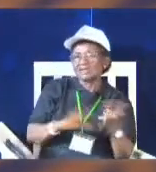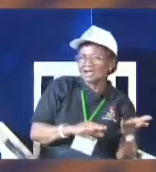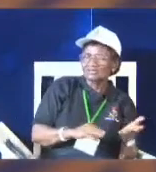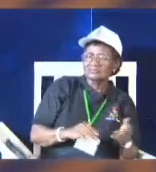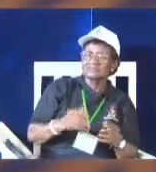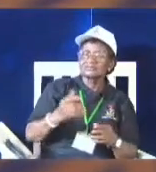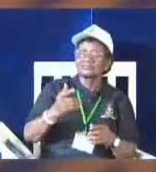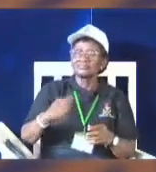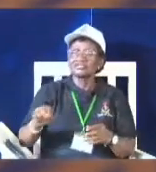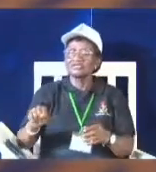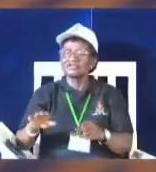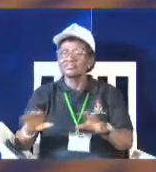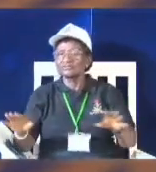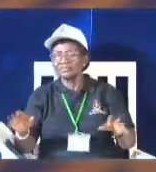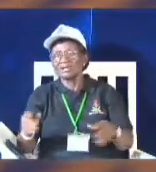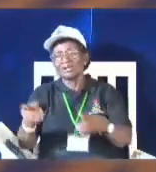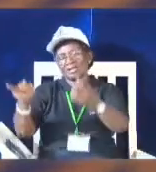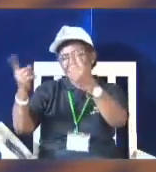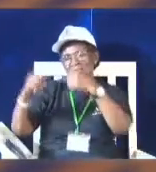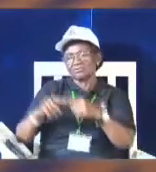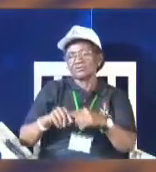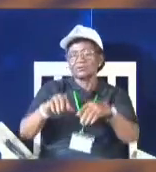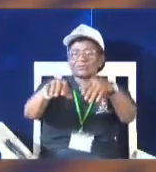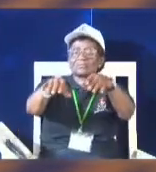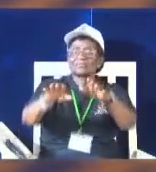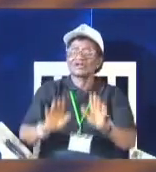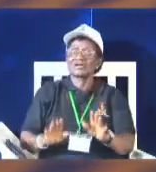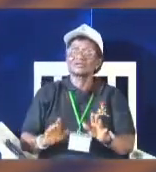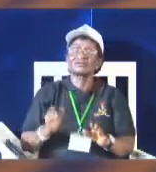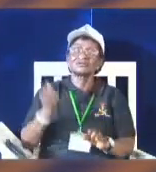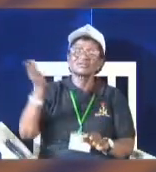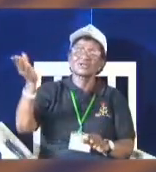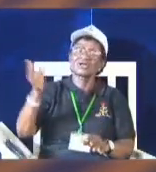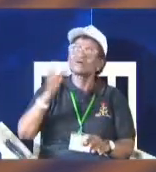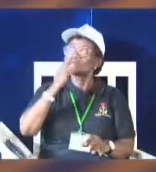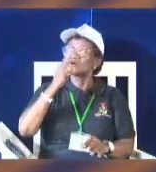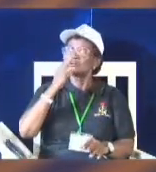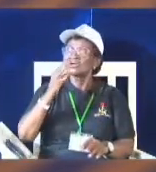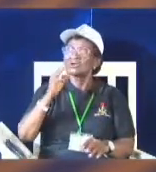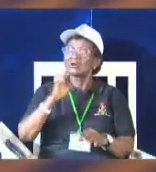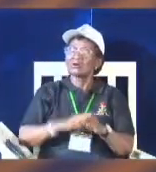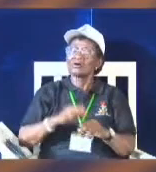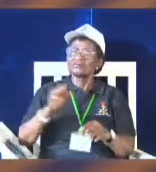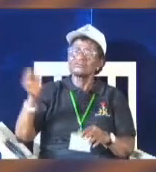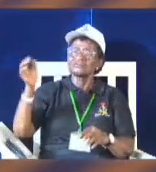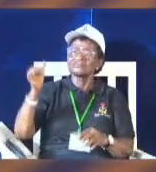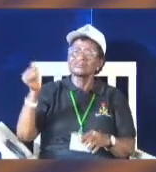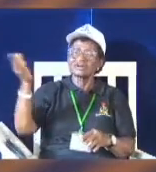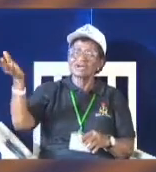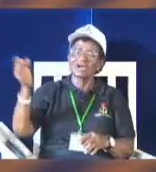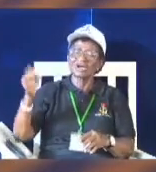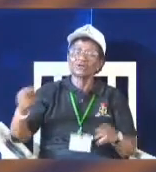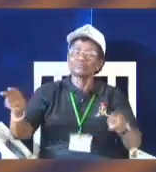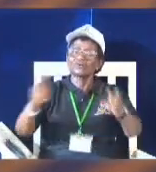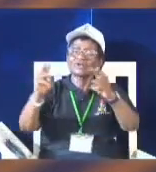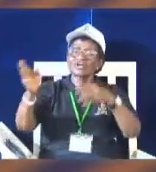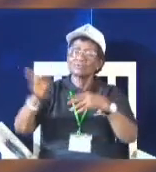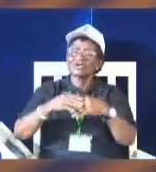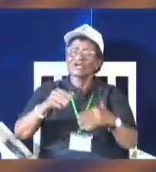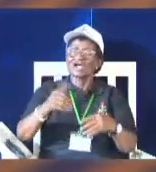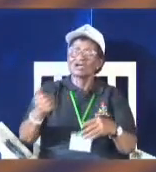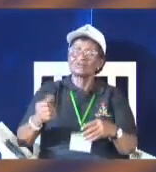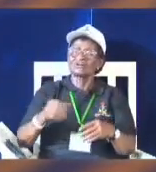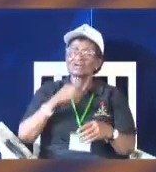The children came to bury their mother. On their way back, another accident, and